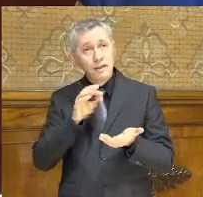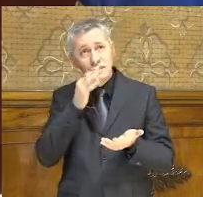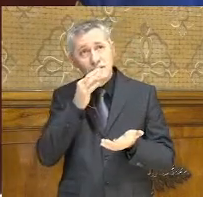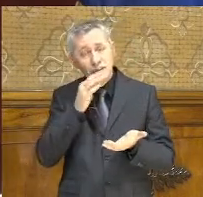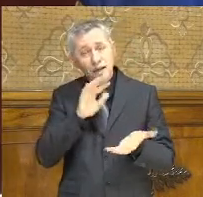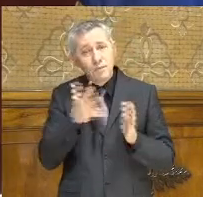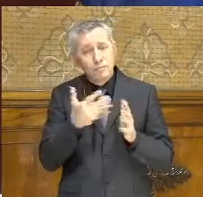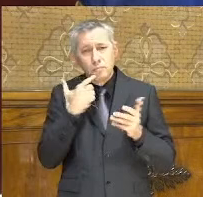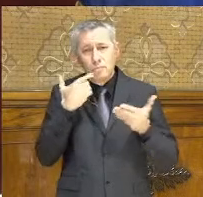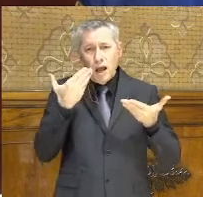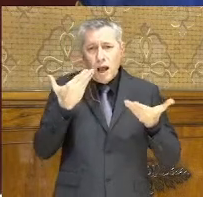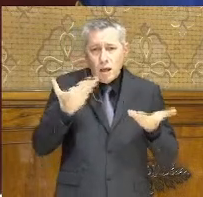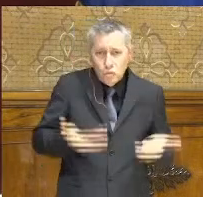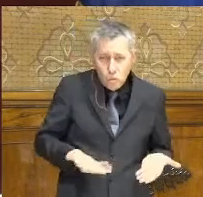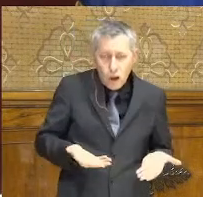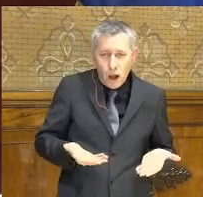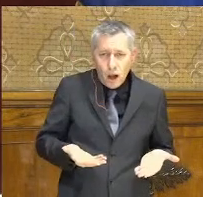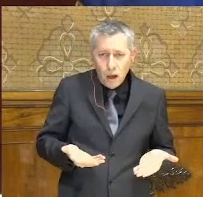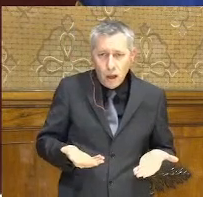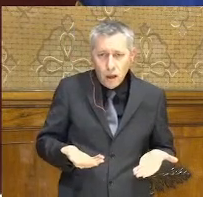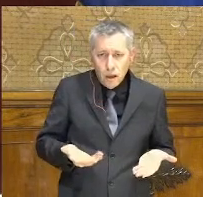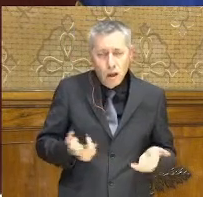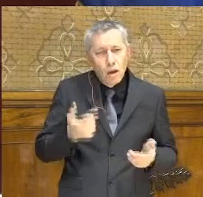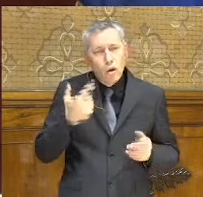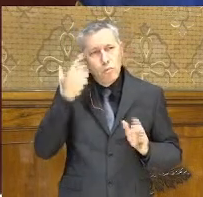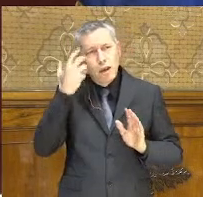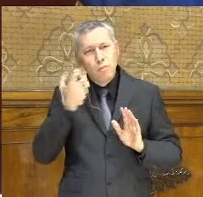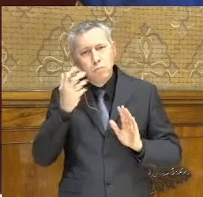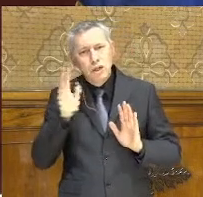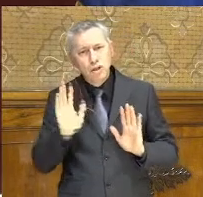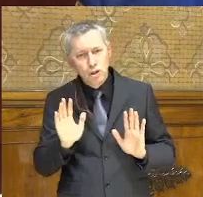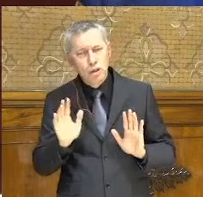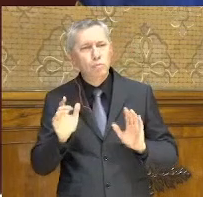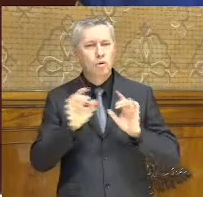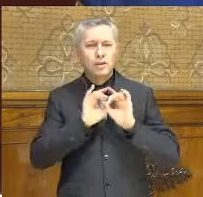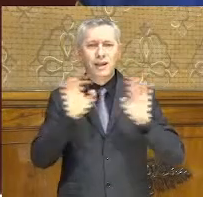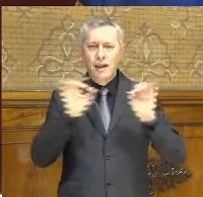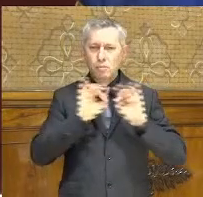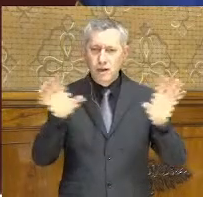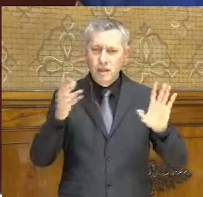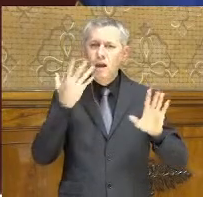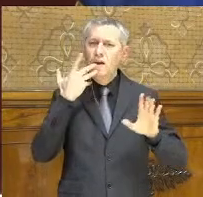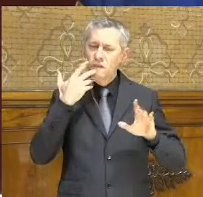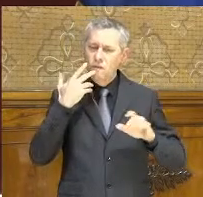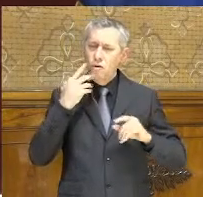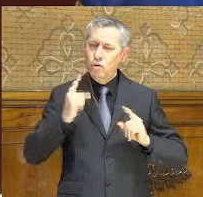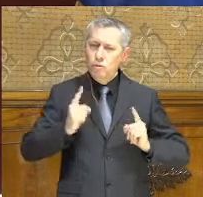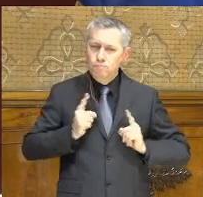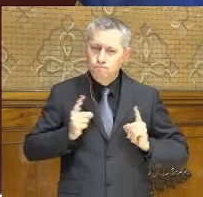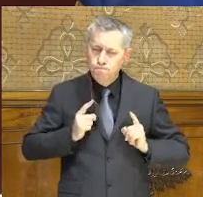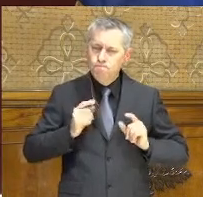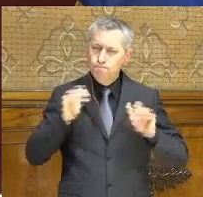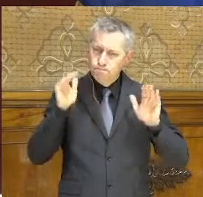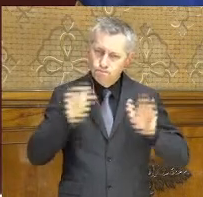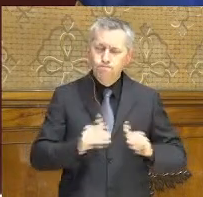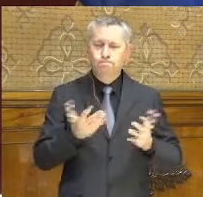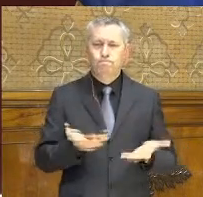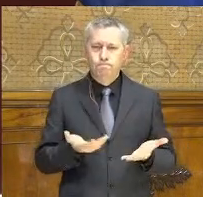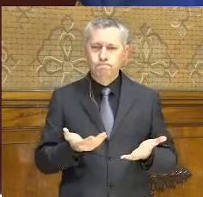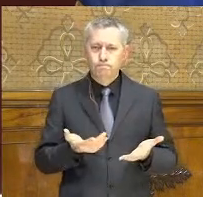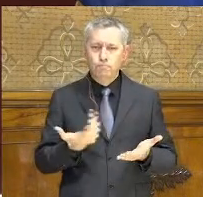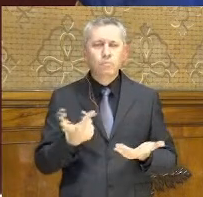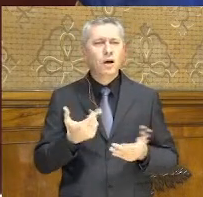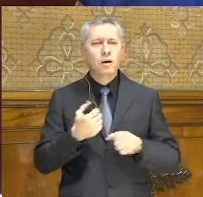movement itself, we are actualizing the ontology of the principle of freedom, which relies on a